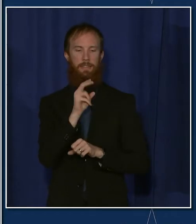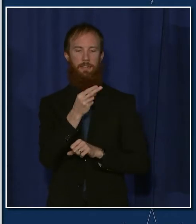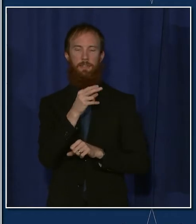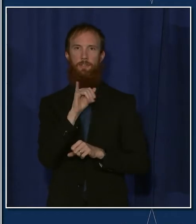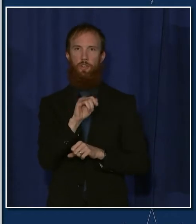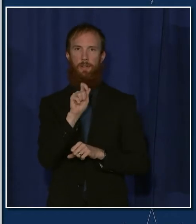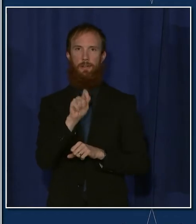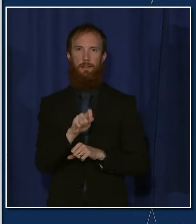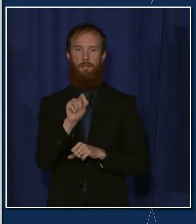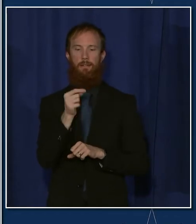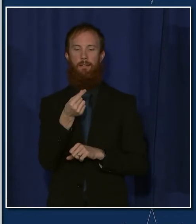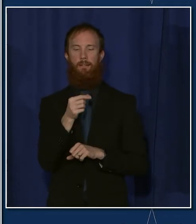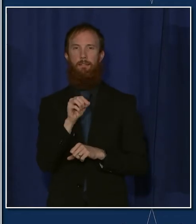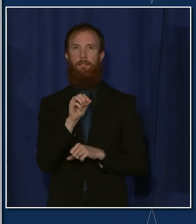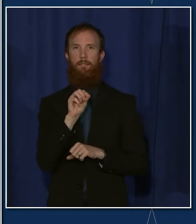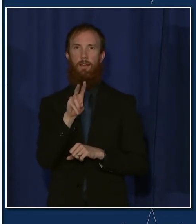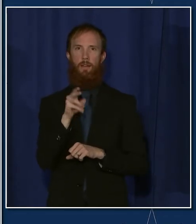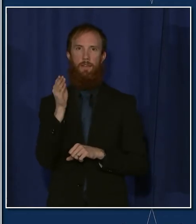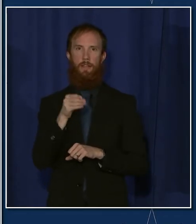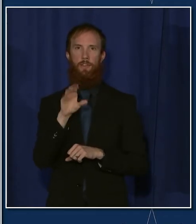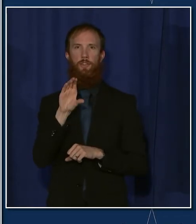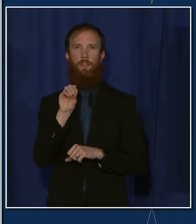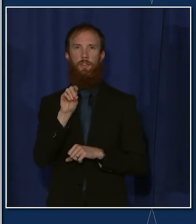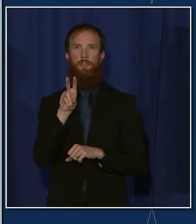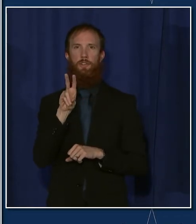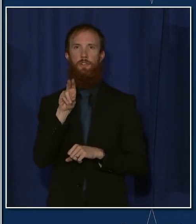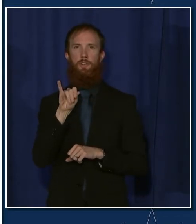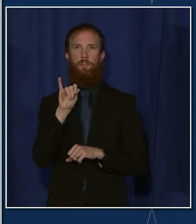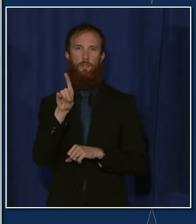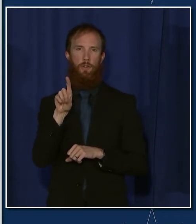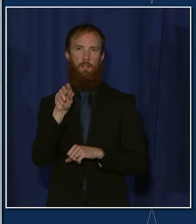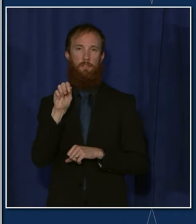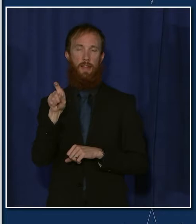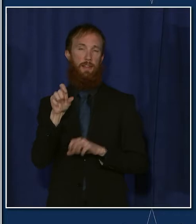chai.gov/COVIDVax, and always you can call our number,